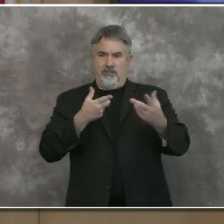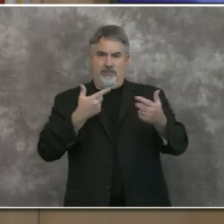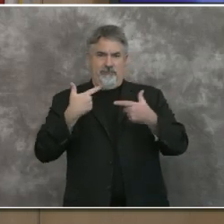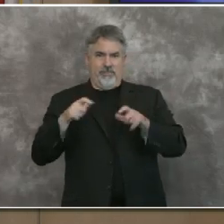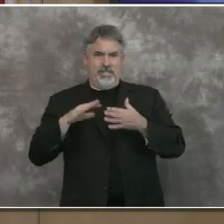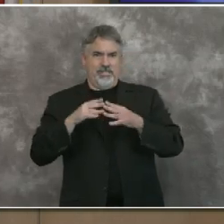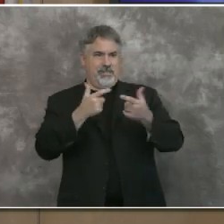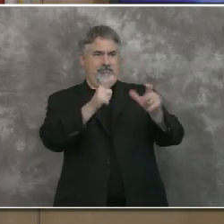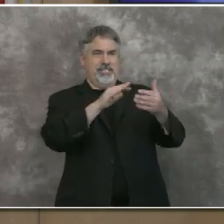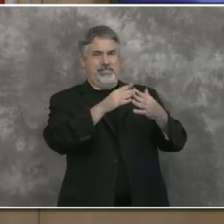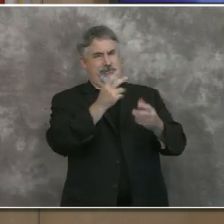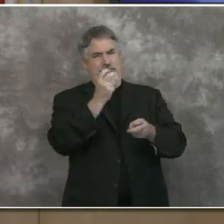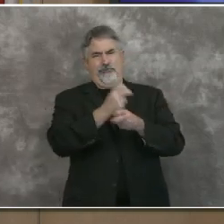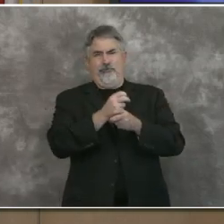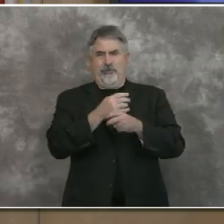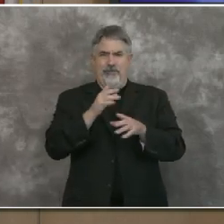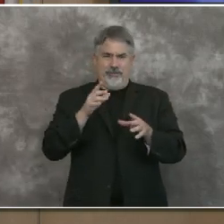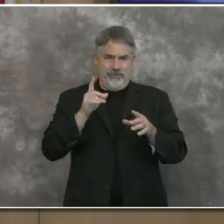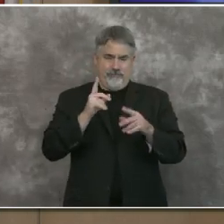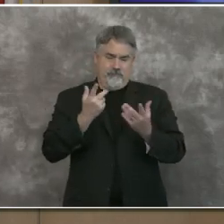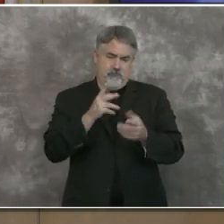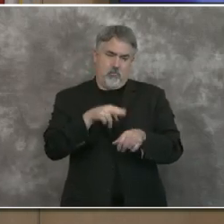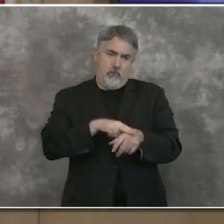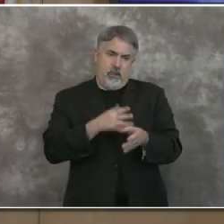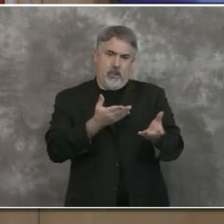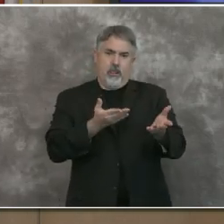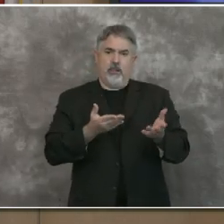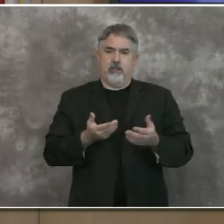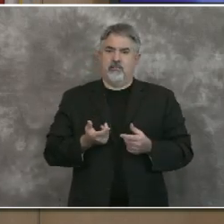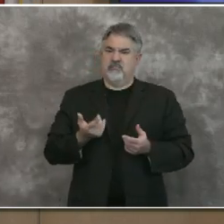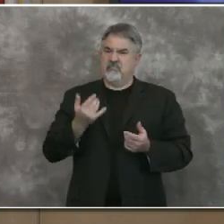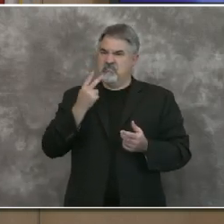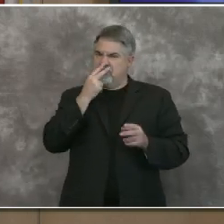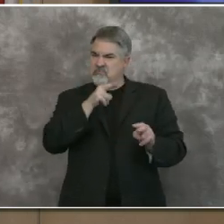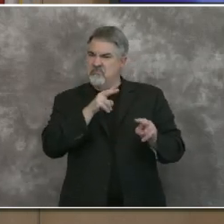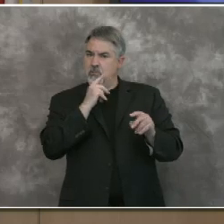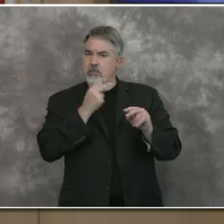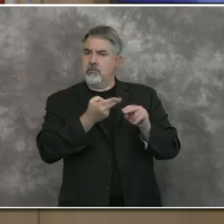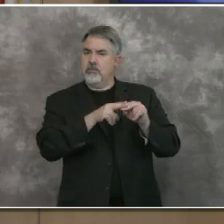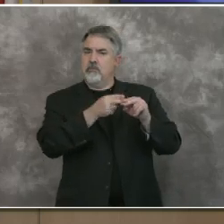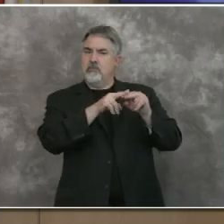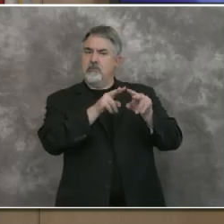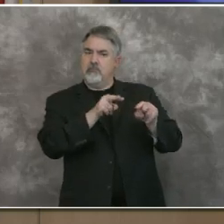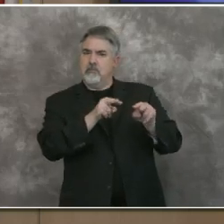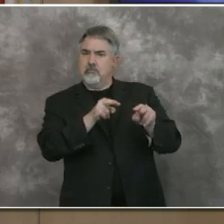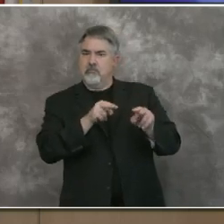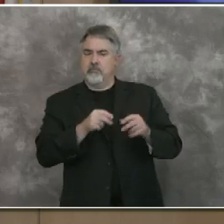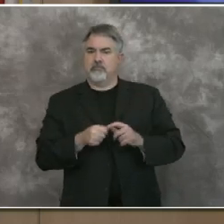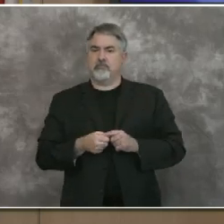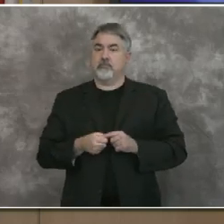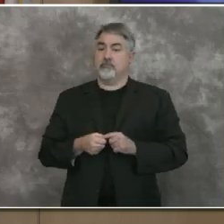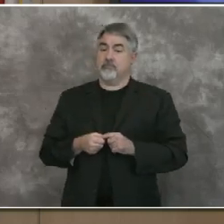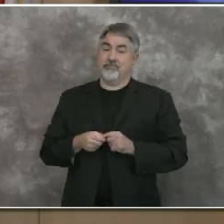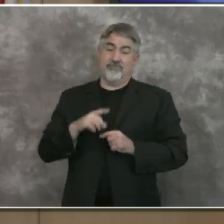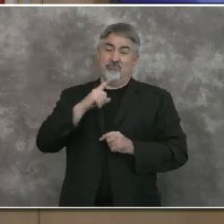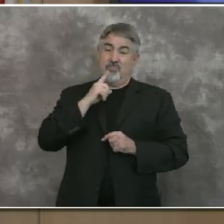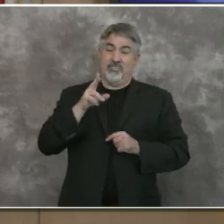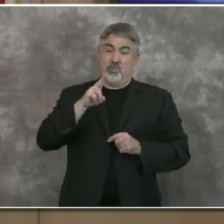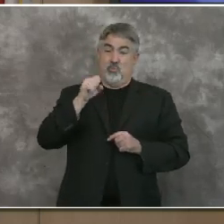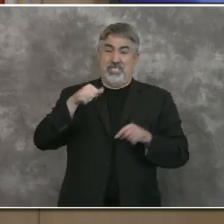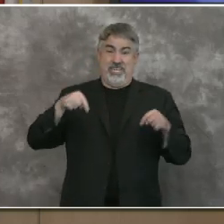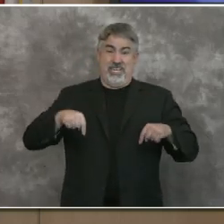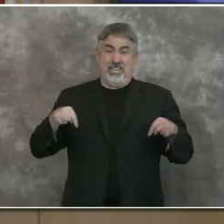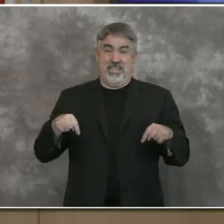not unexpected that we would see an increased number of cases presenting here in predominantly U.S. citizens, but